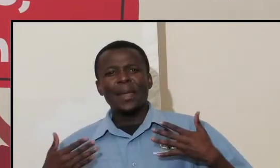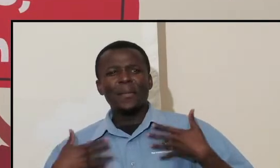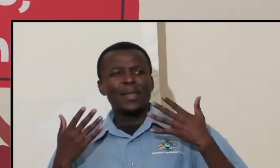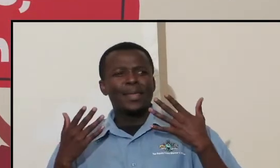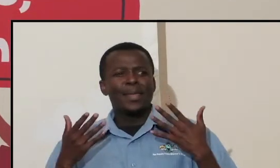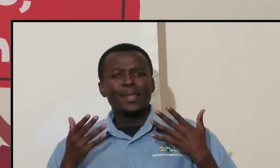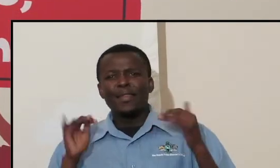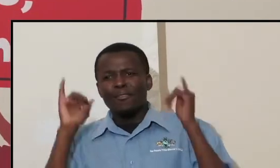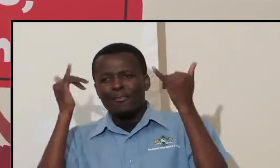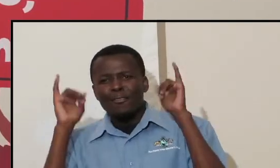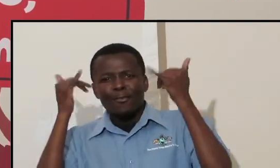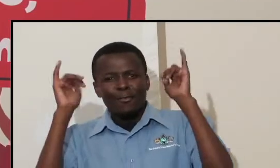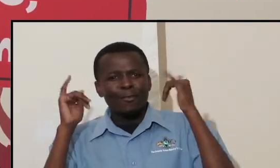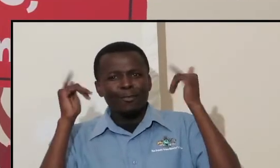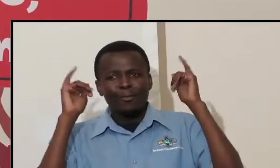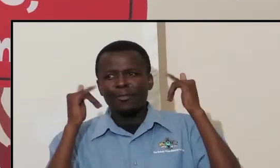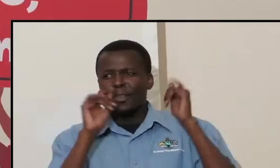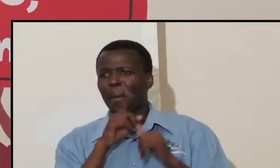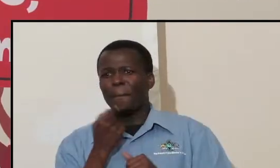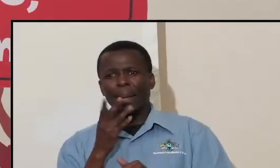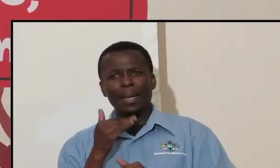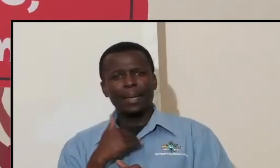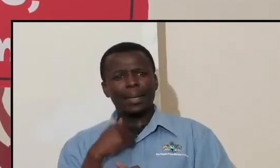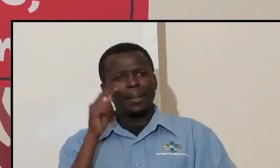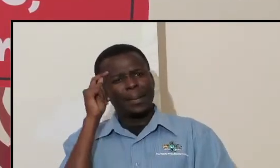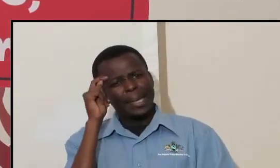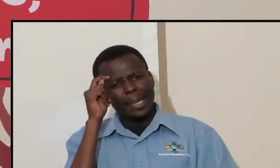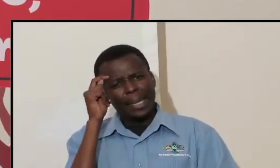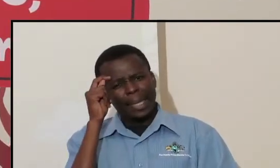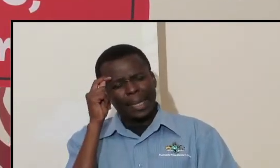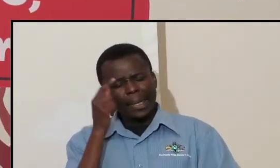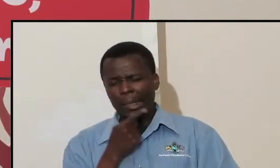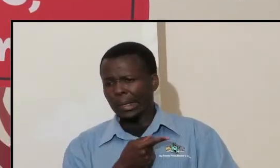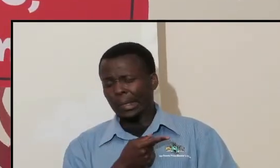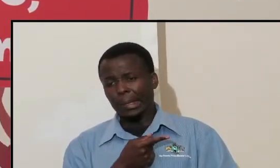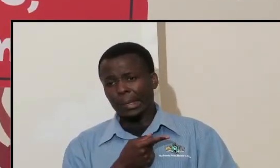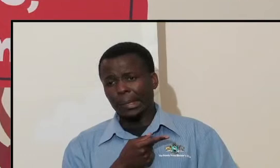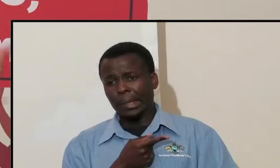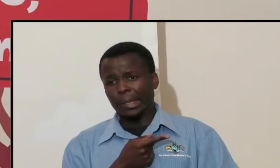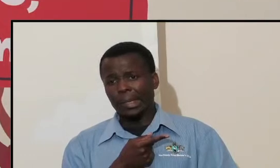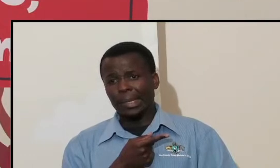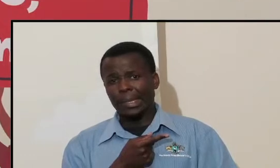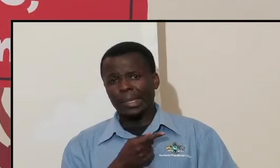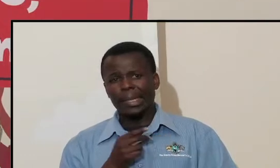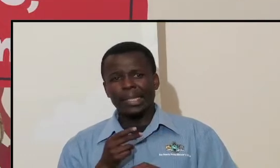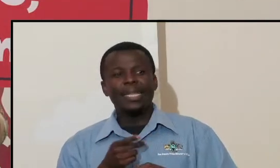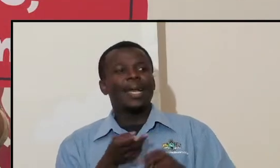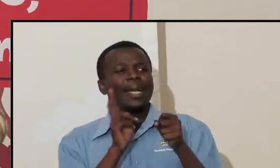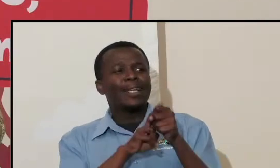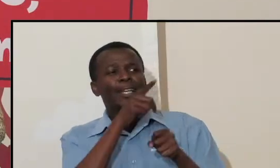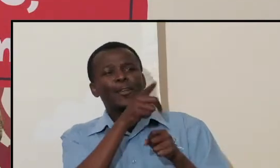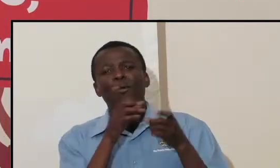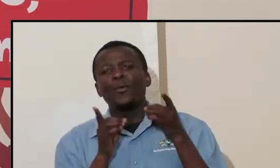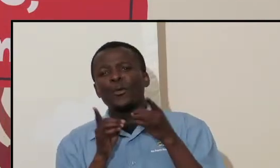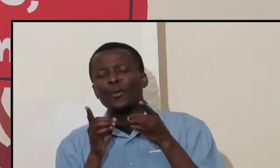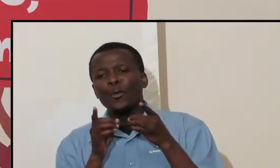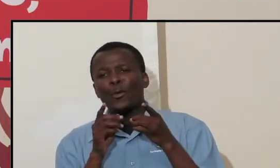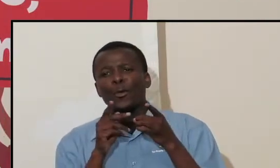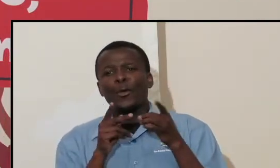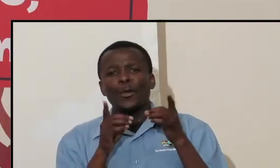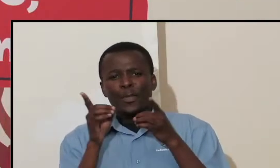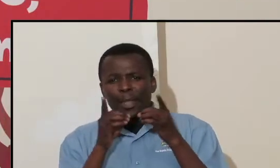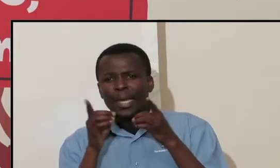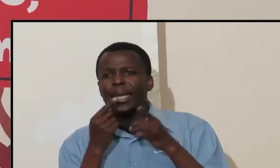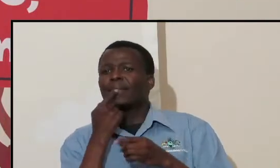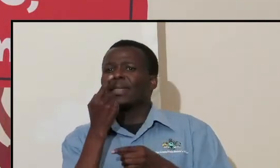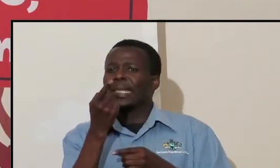we're thinking, and then Kanya comes up and says, not so much, because we still have a lot to